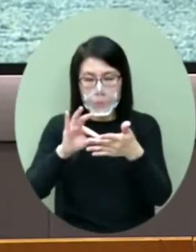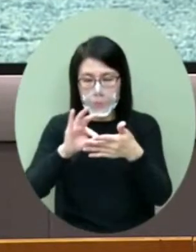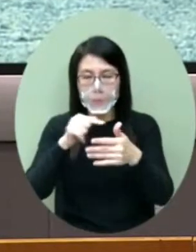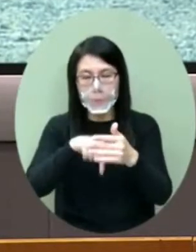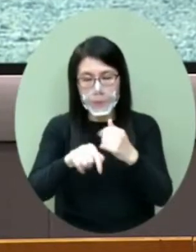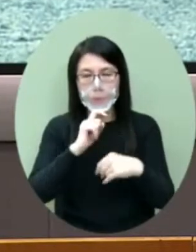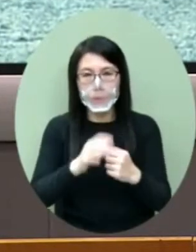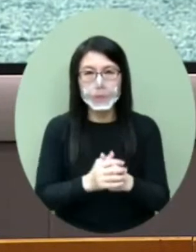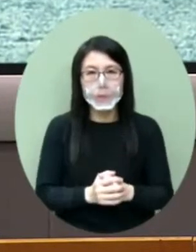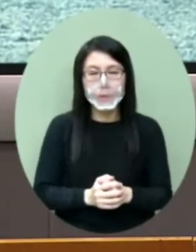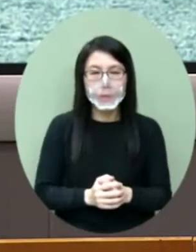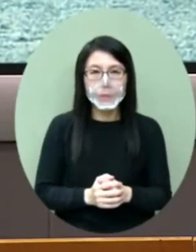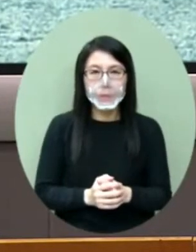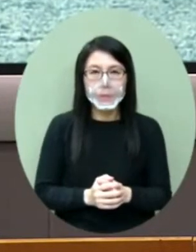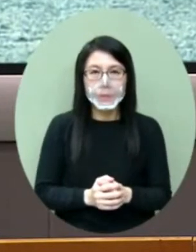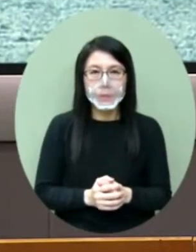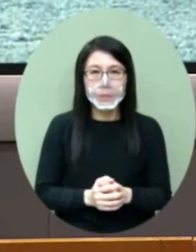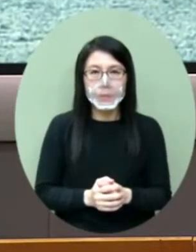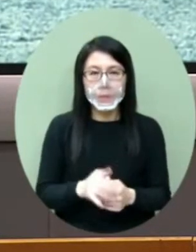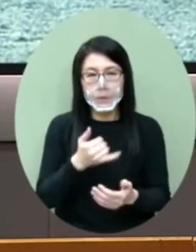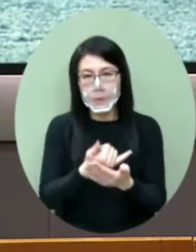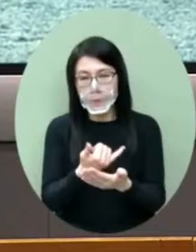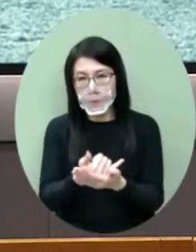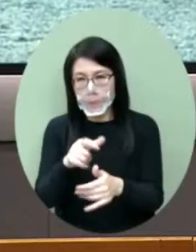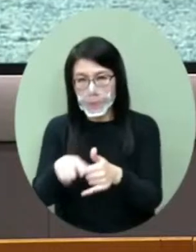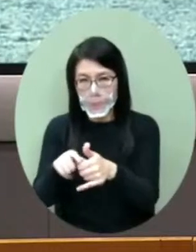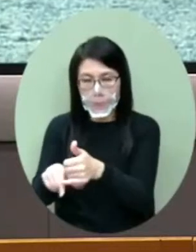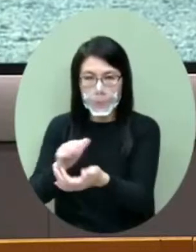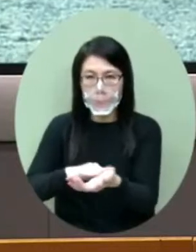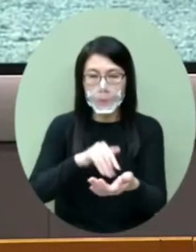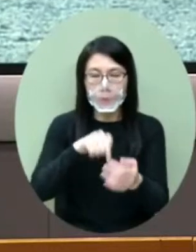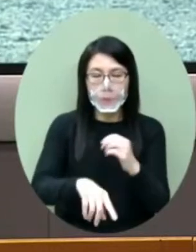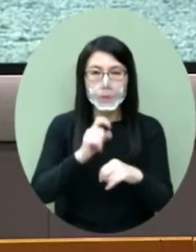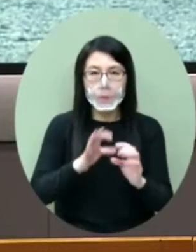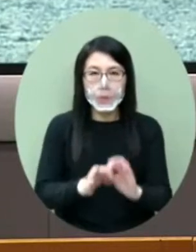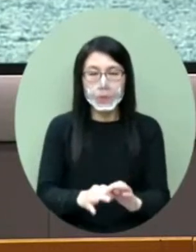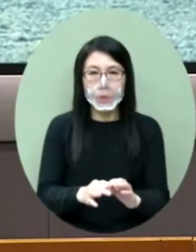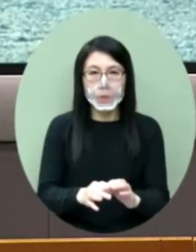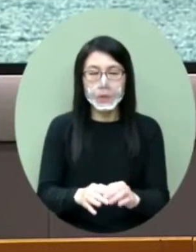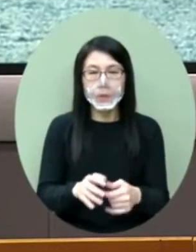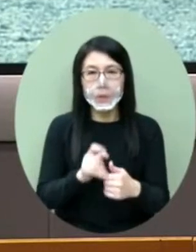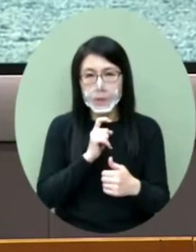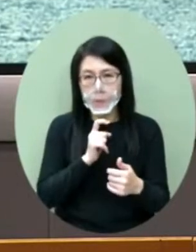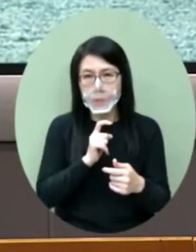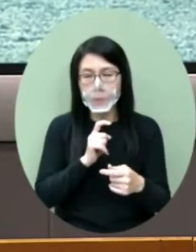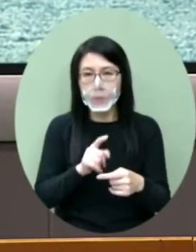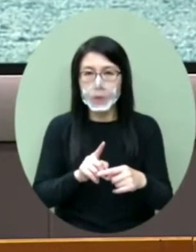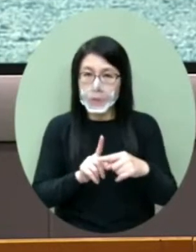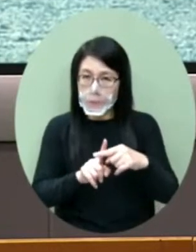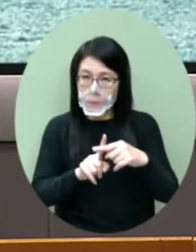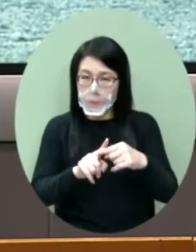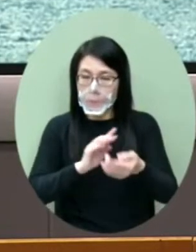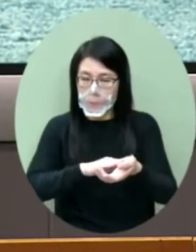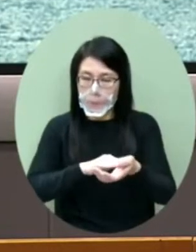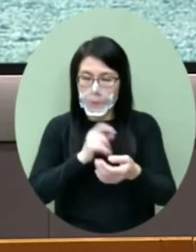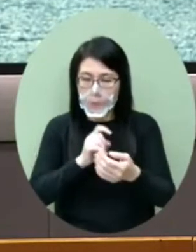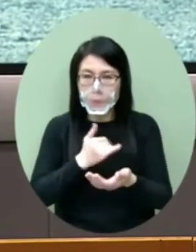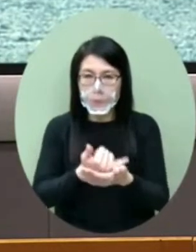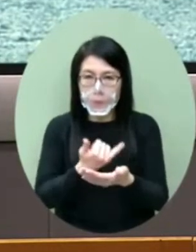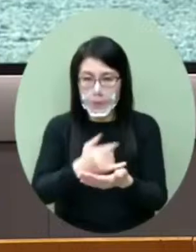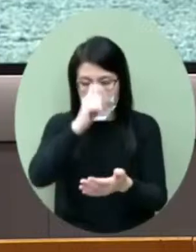care homes for the disabled, as well as 594 residents from care homes for the elderly. There is one positive